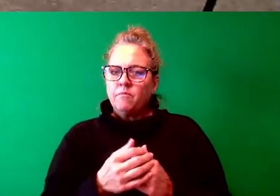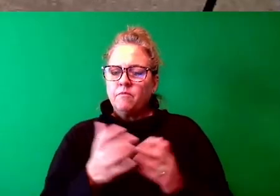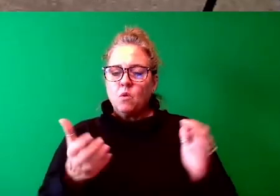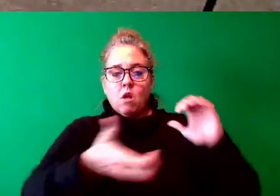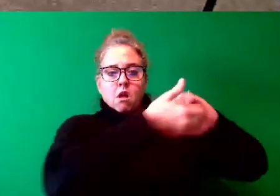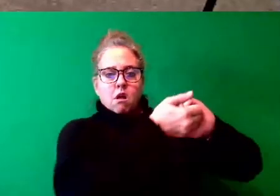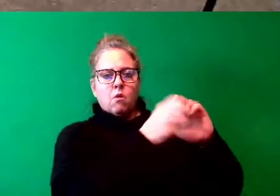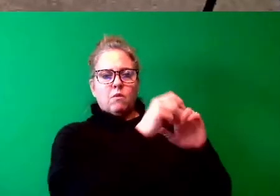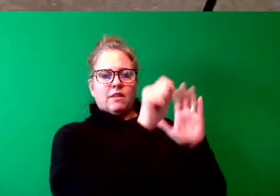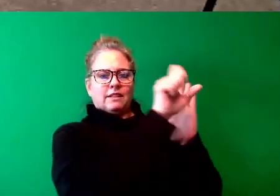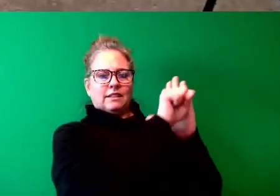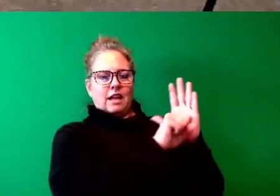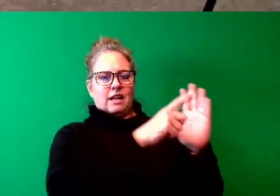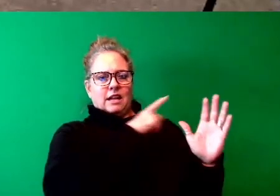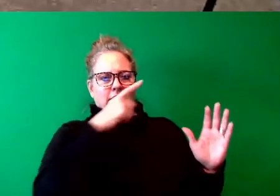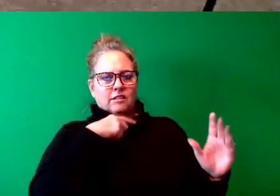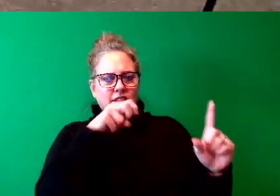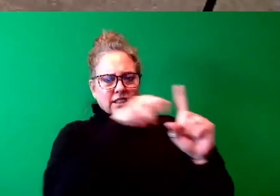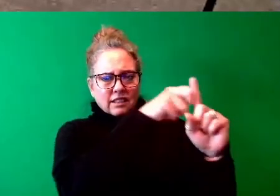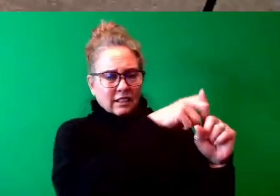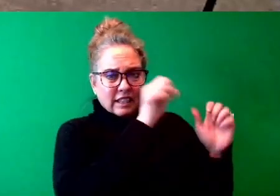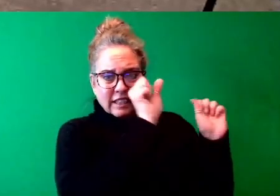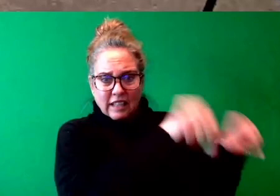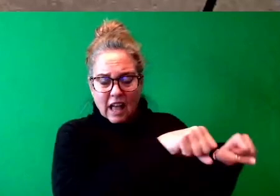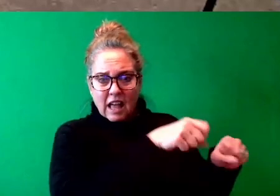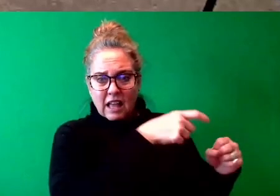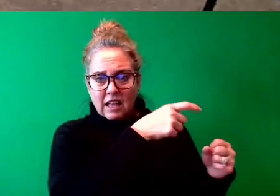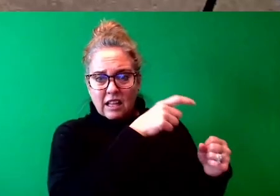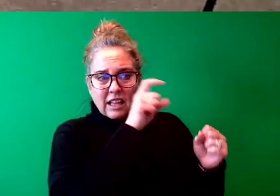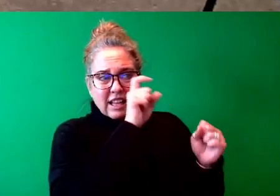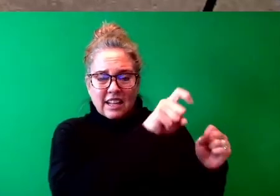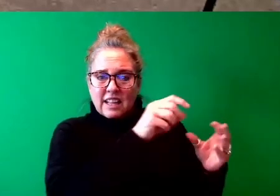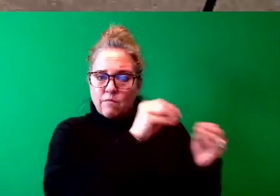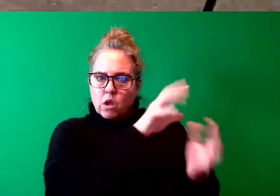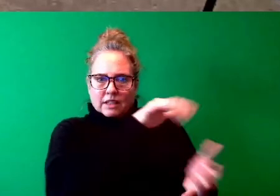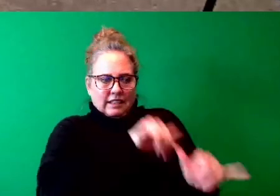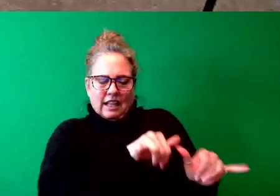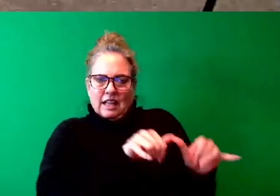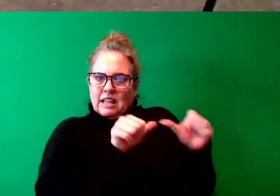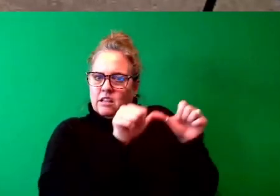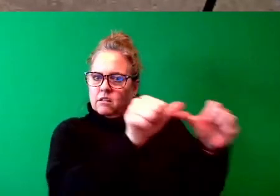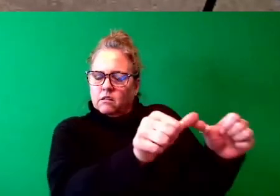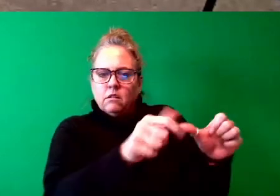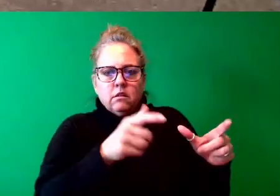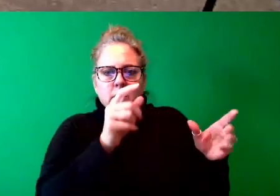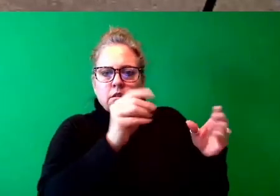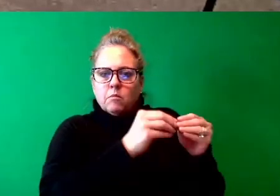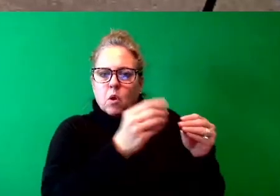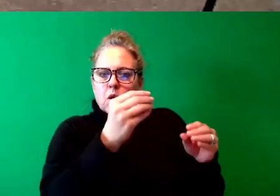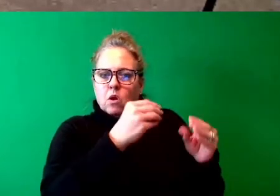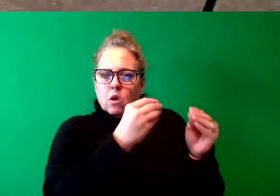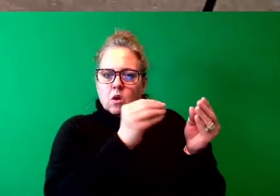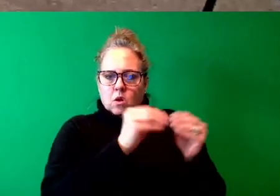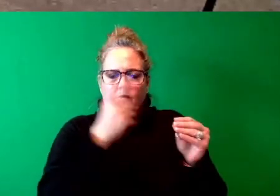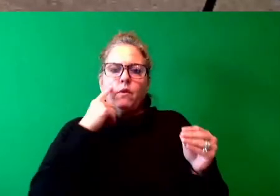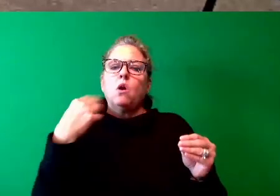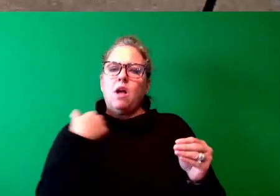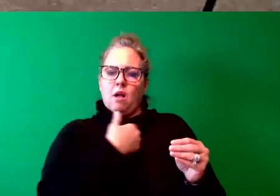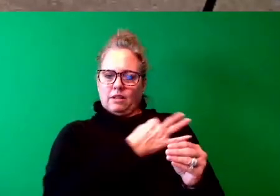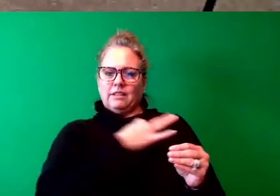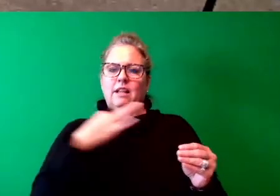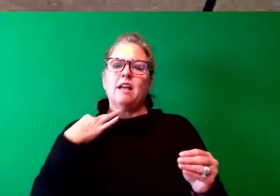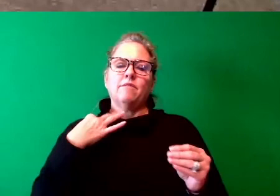to sustain that funding because that would sustain some of the staffing, that the core public health staffing that we need, not only